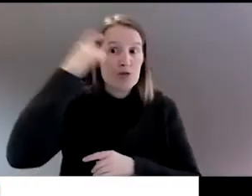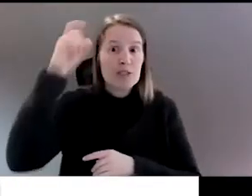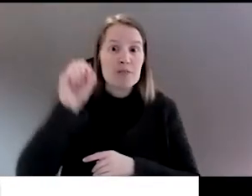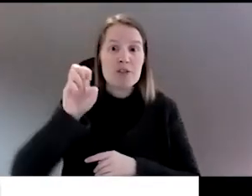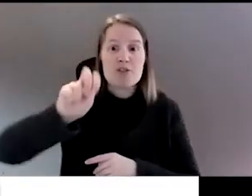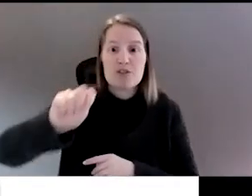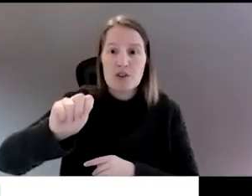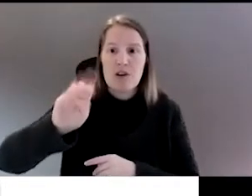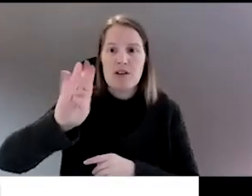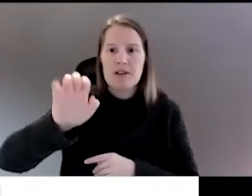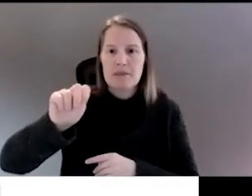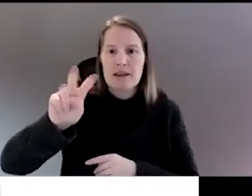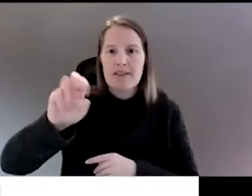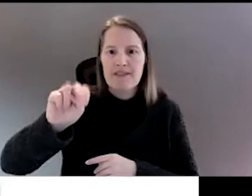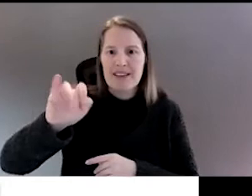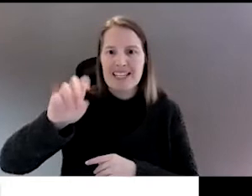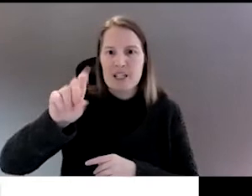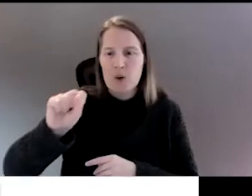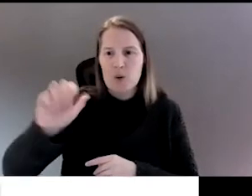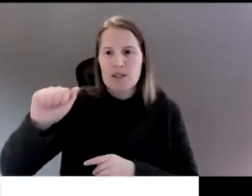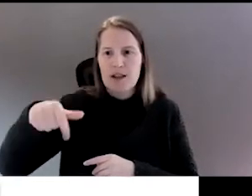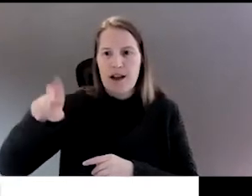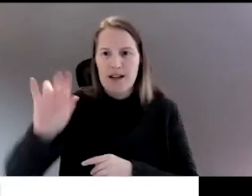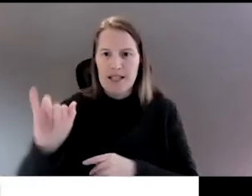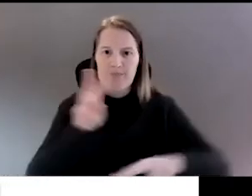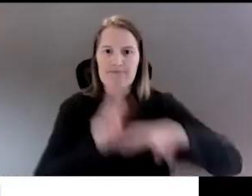aquí. Hashtag Dream Act Now.